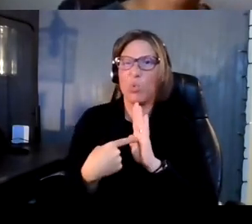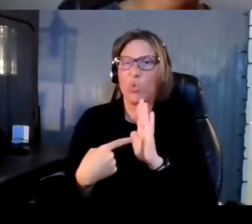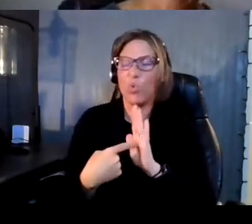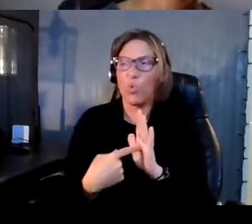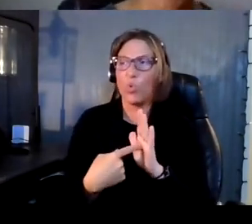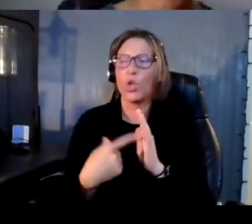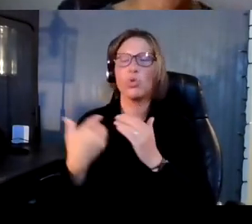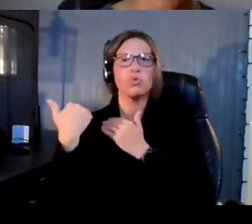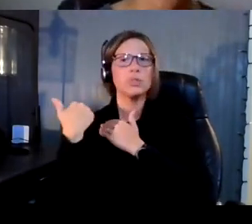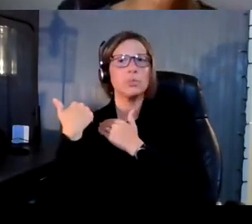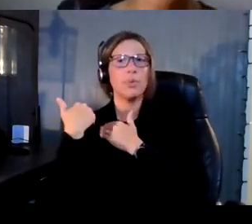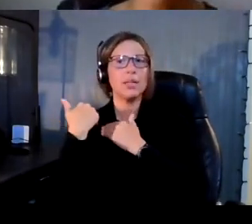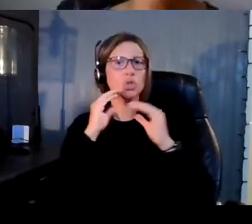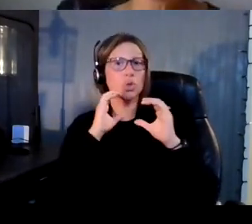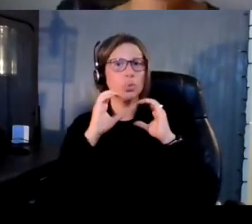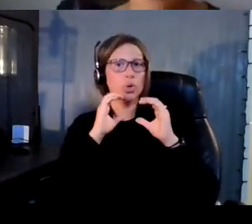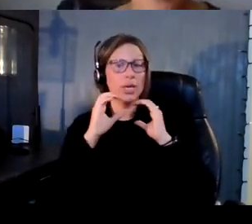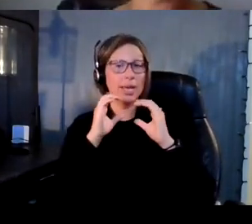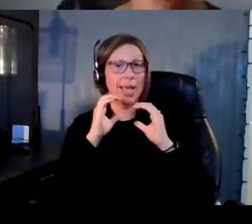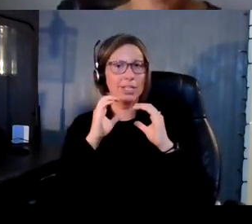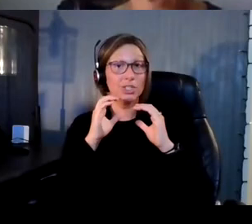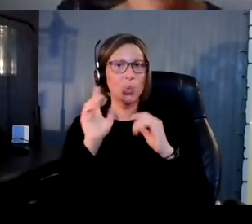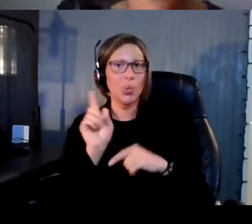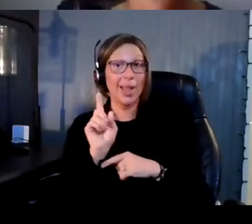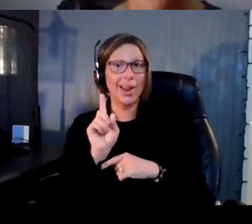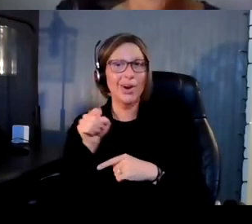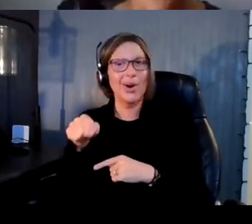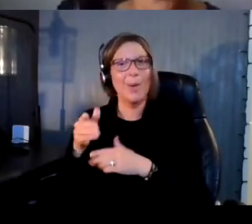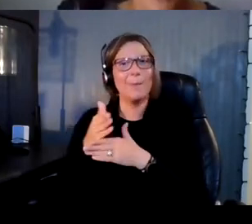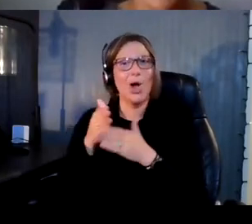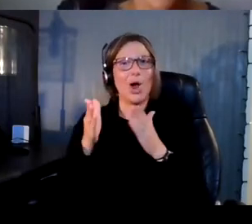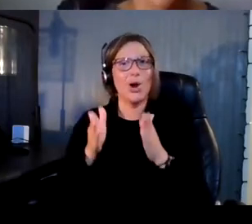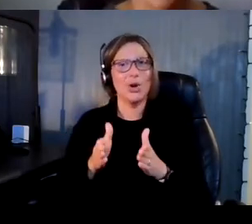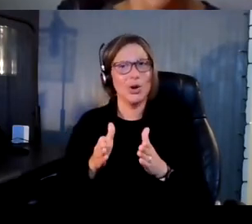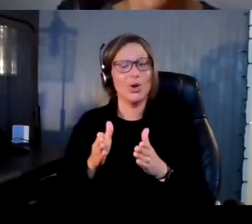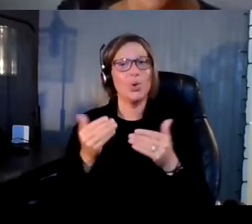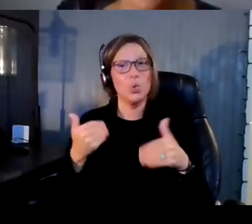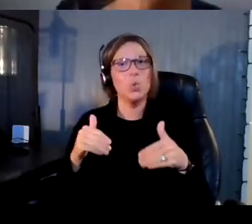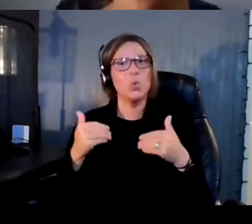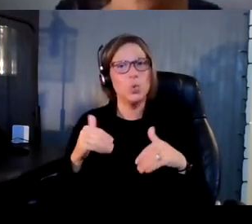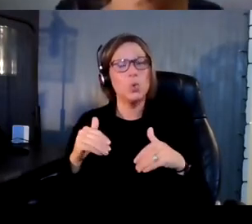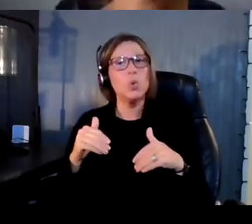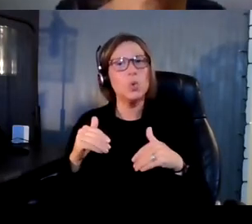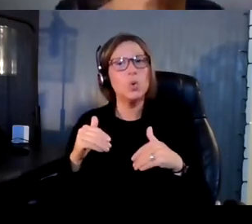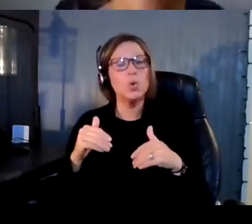the communication rests on the partner. So a lot of stuff rests on us we're the ones that